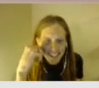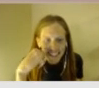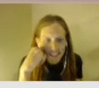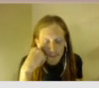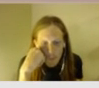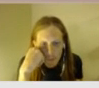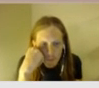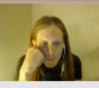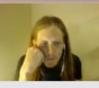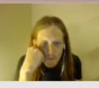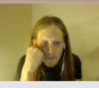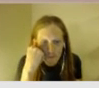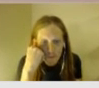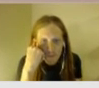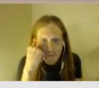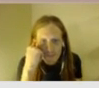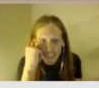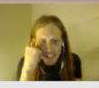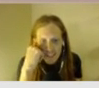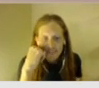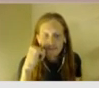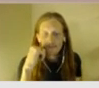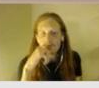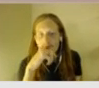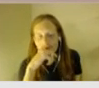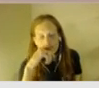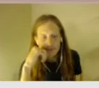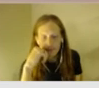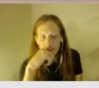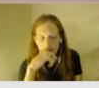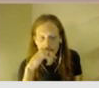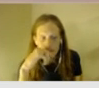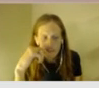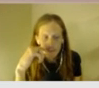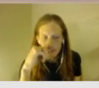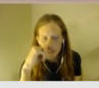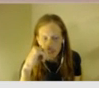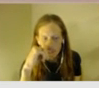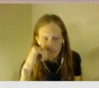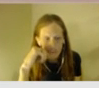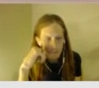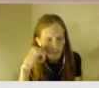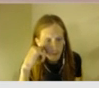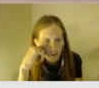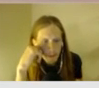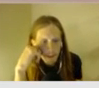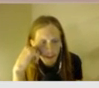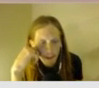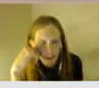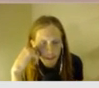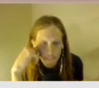Yeah. I guess another step is, and maybe this is applicable to anything that you do in life, and that is to take the work that you